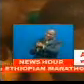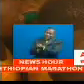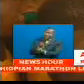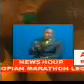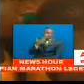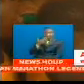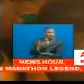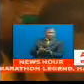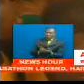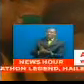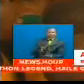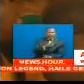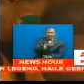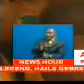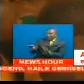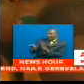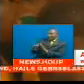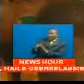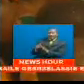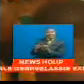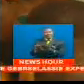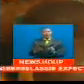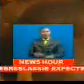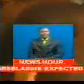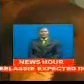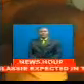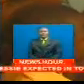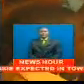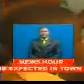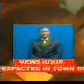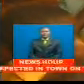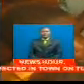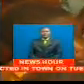be a role model for women and girls.